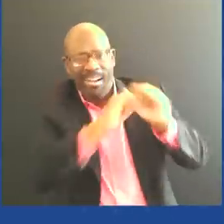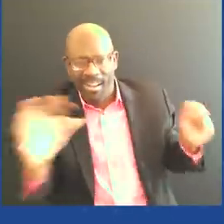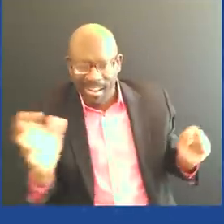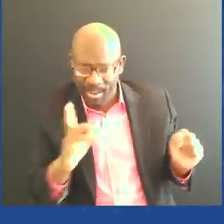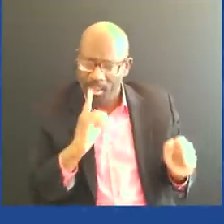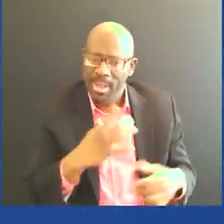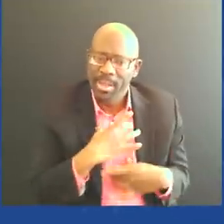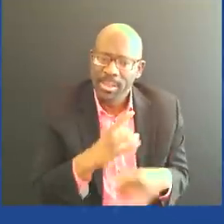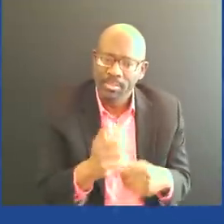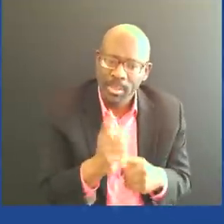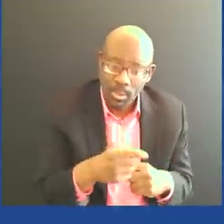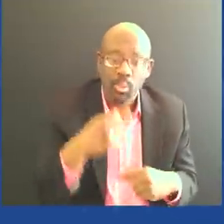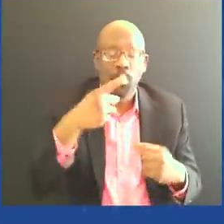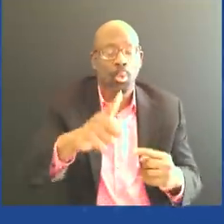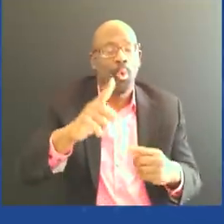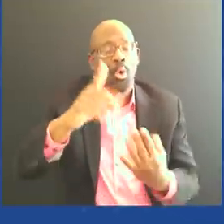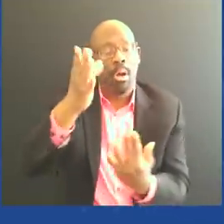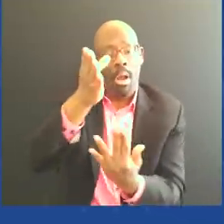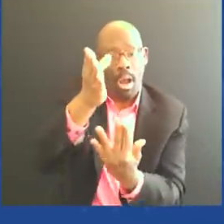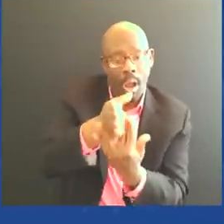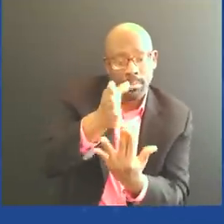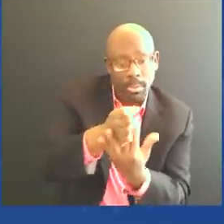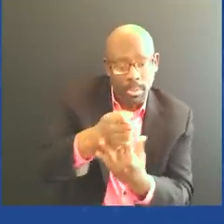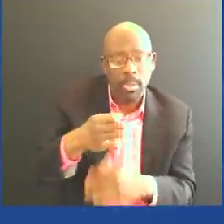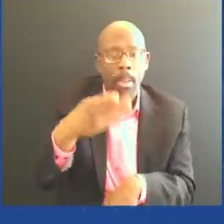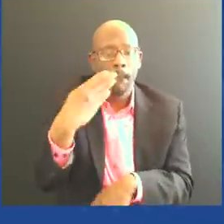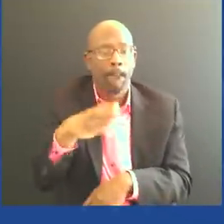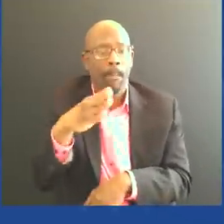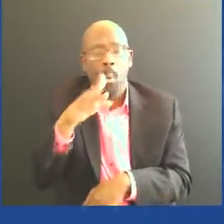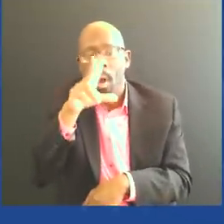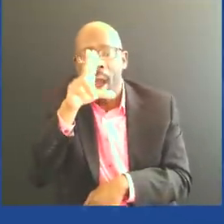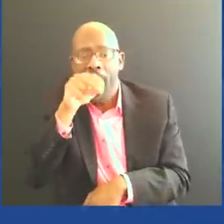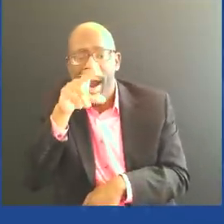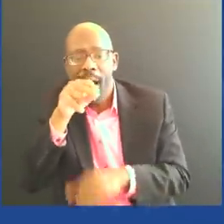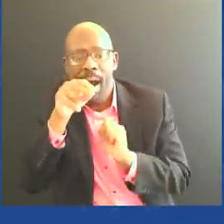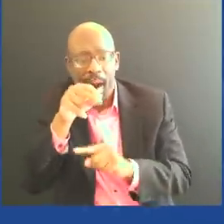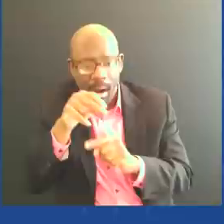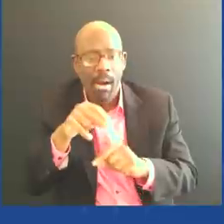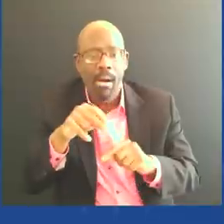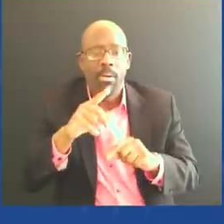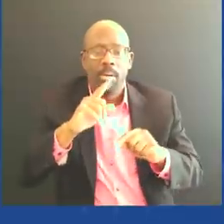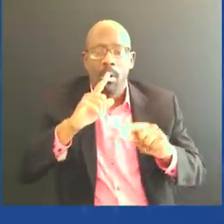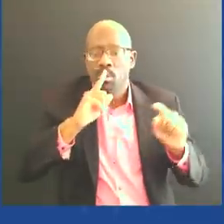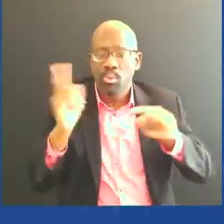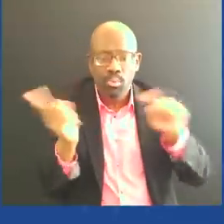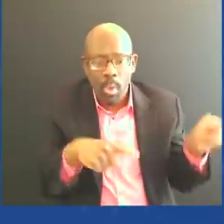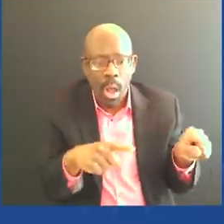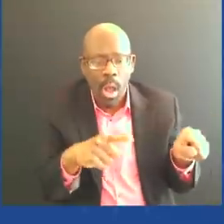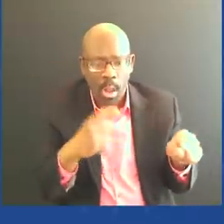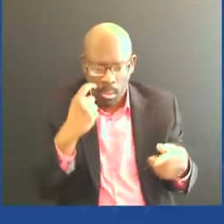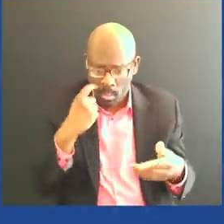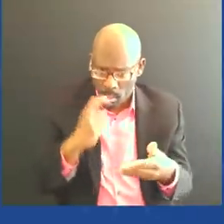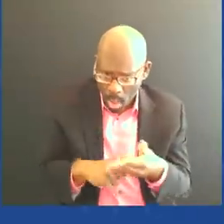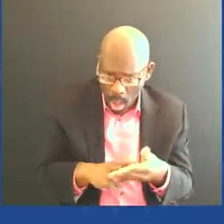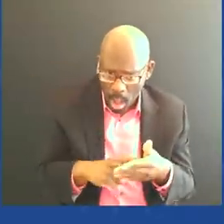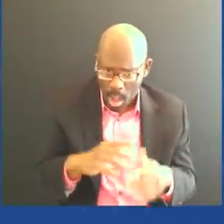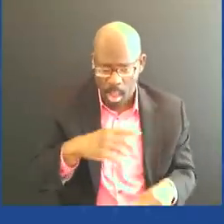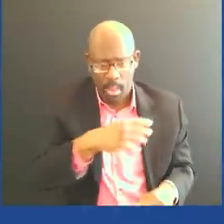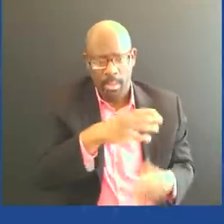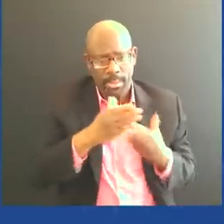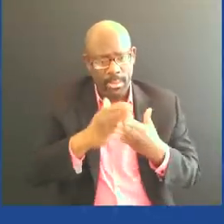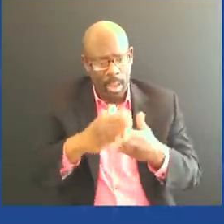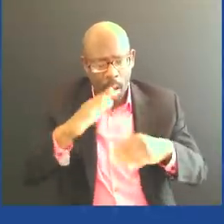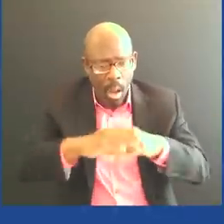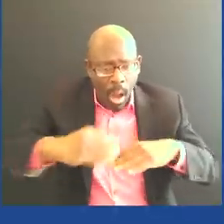fans react as they saw and recognized the sailors on the field in front of them. Finally dawned on